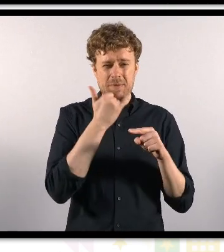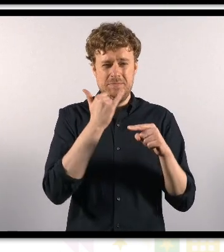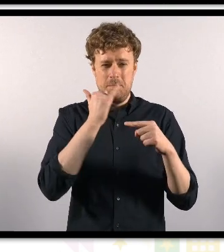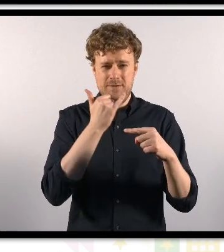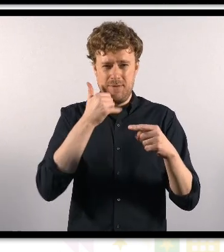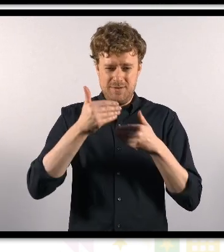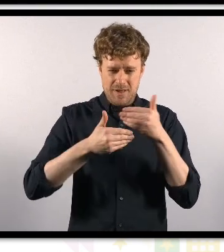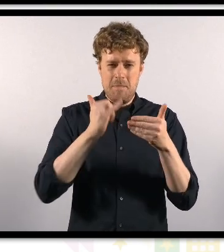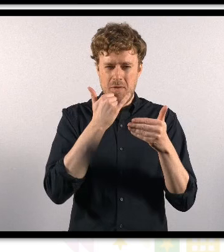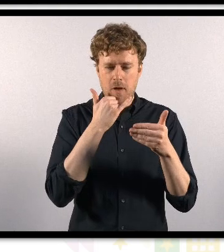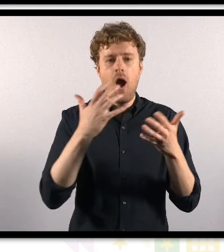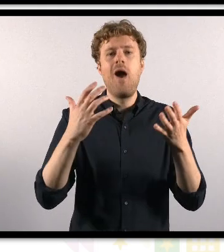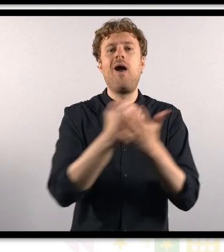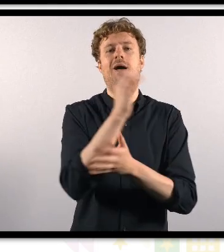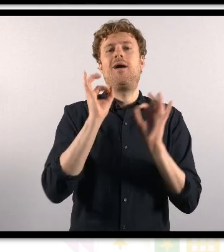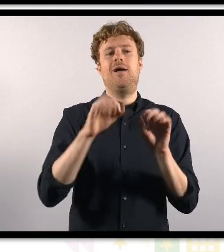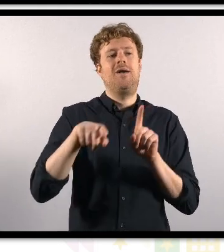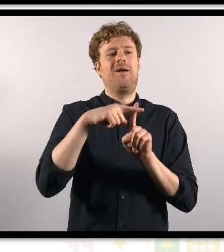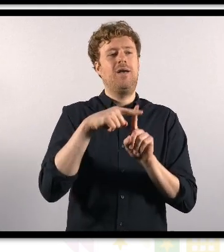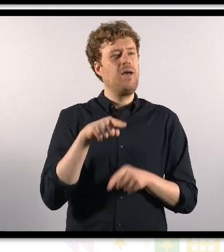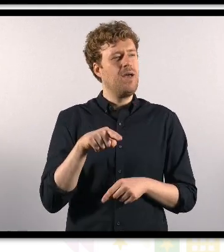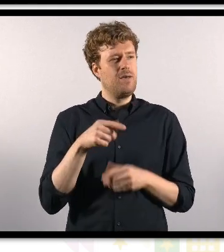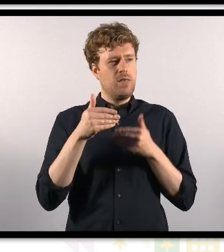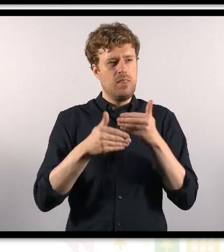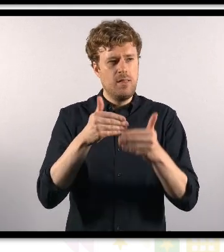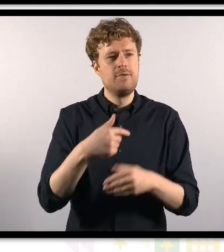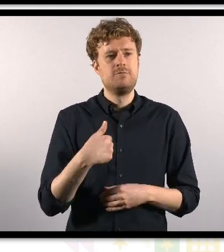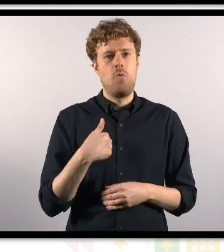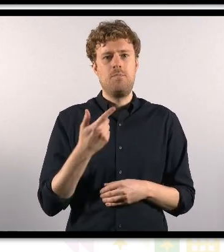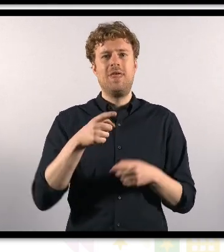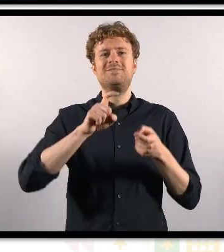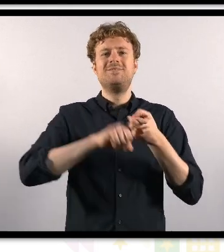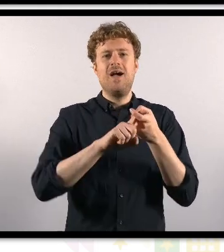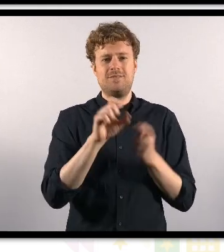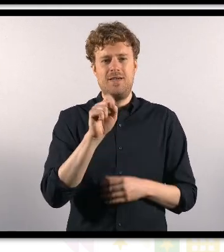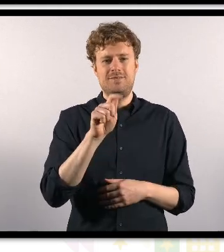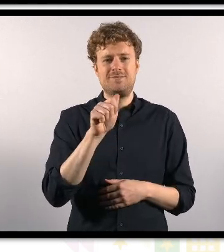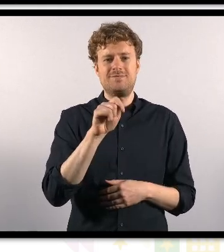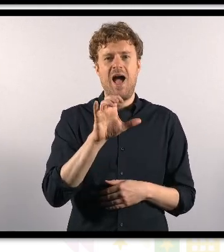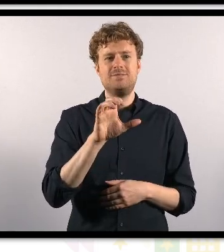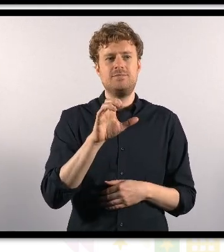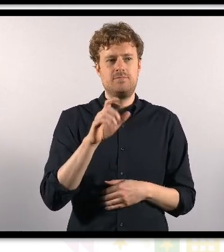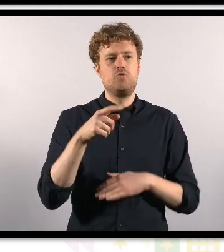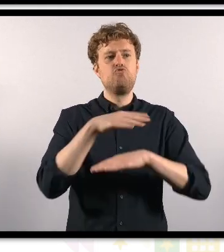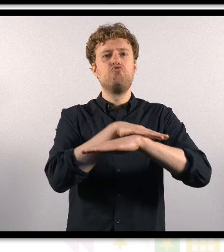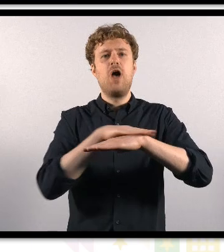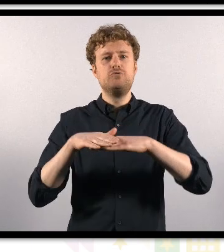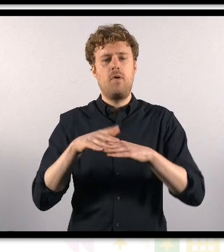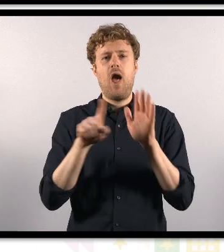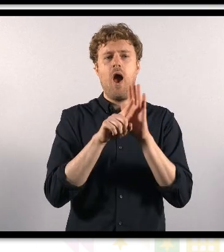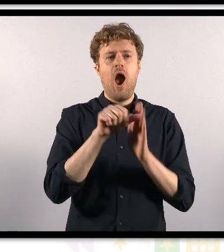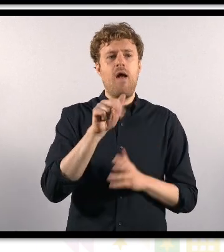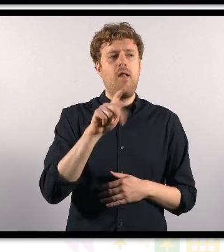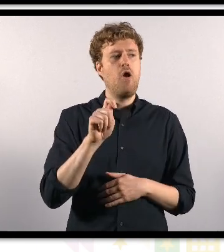out to my partner in crime, Huai Jiang, in Shanghai, who spearheaded a lot of this. We first tried